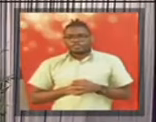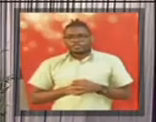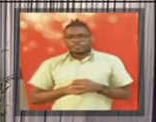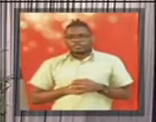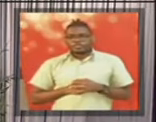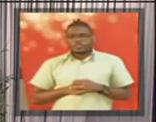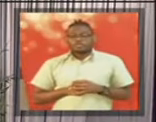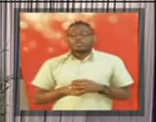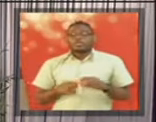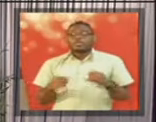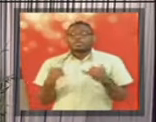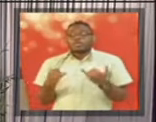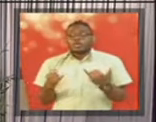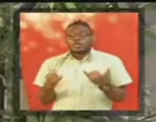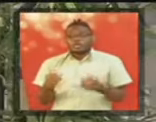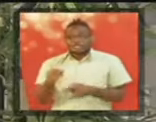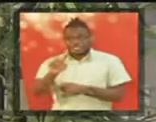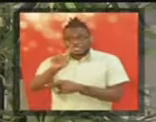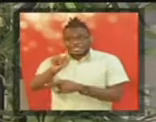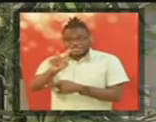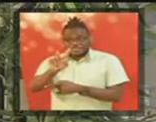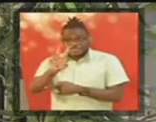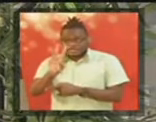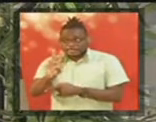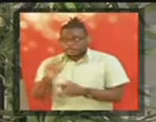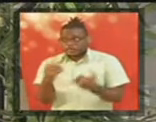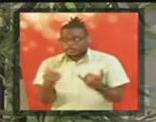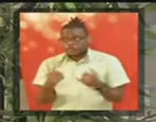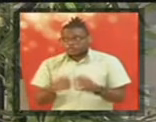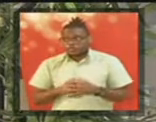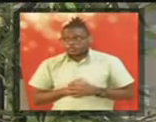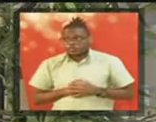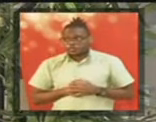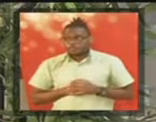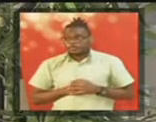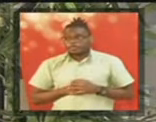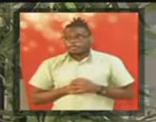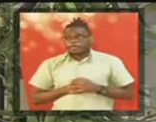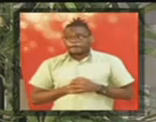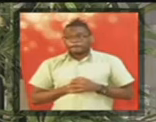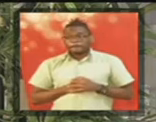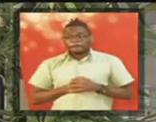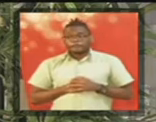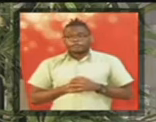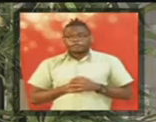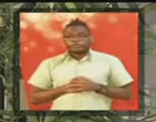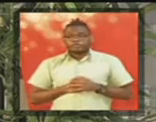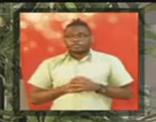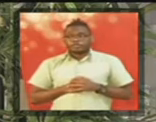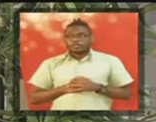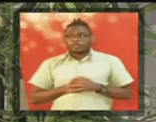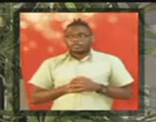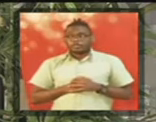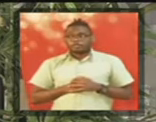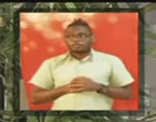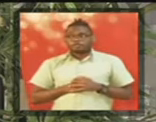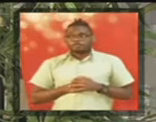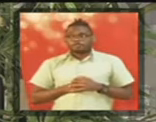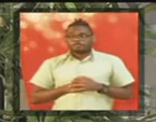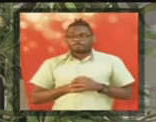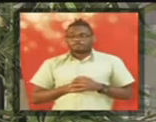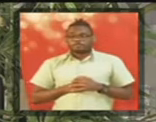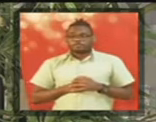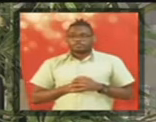TV6, please. We're ready for your questions. Hello, good morning.